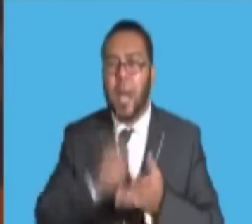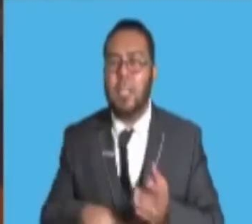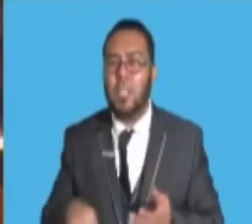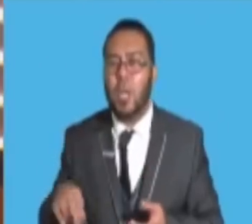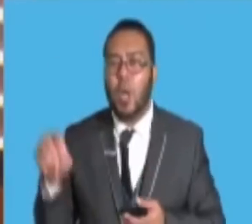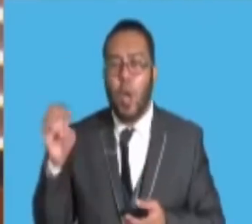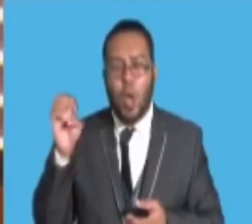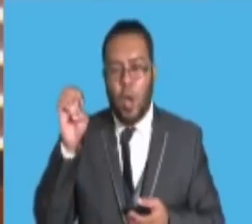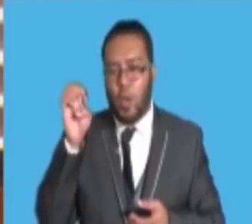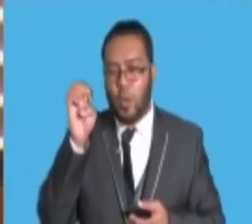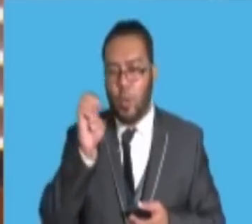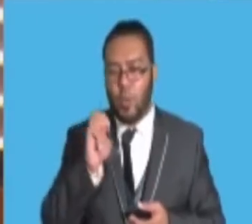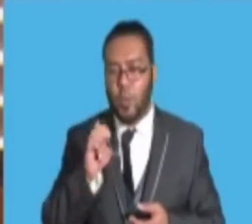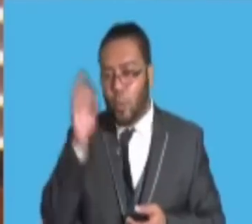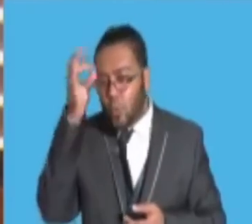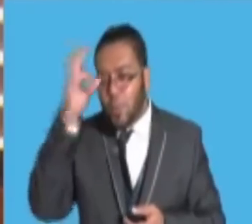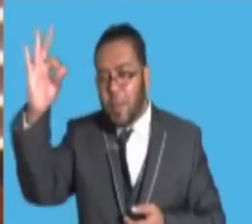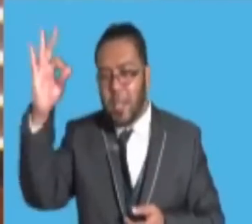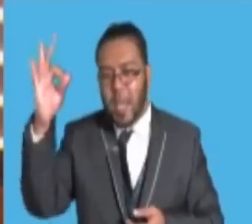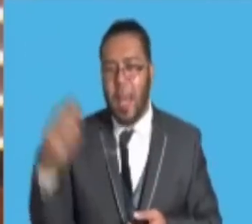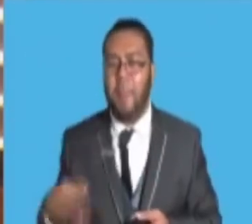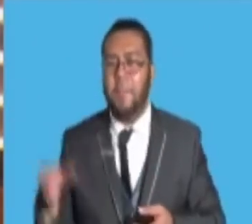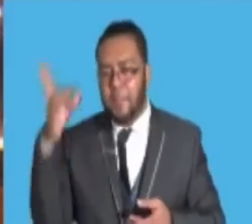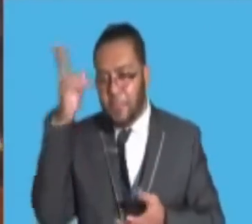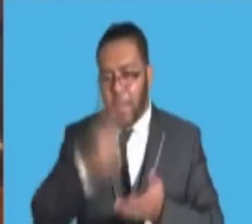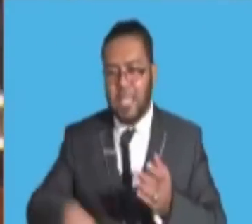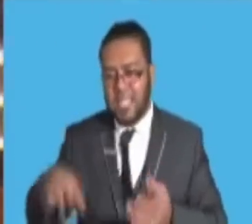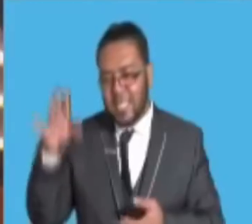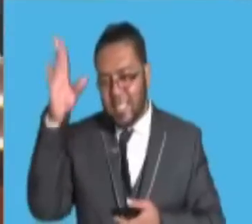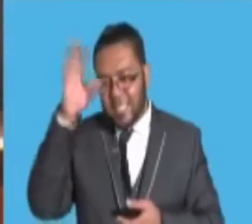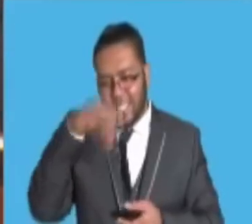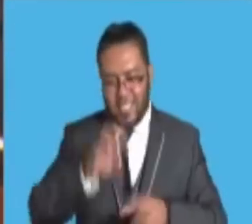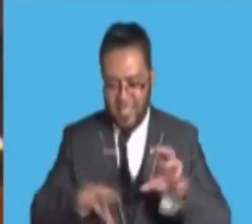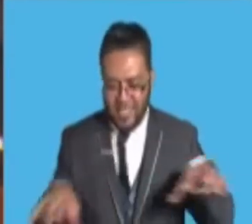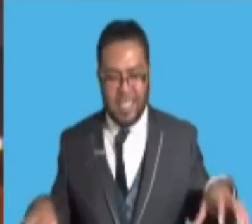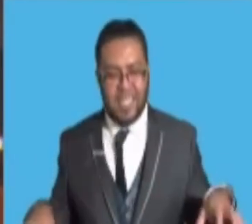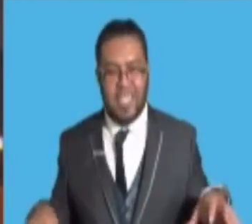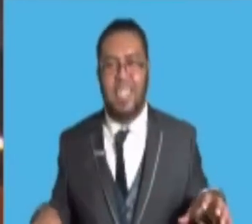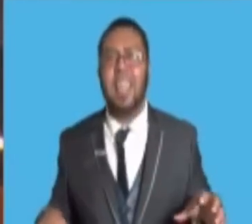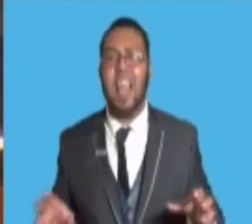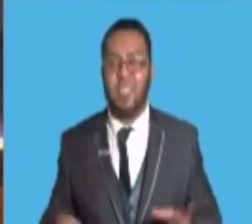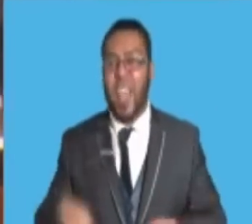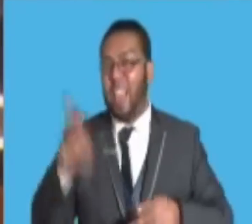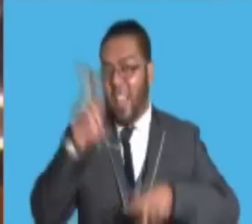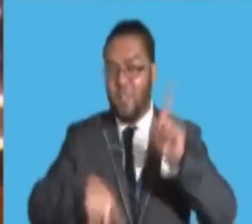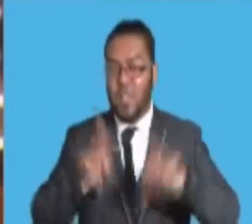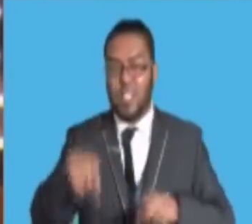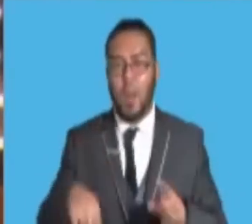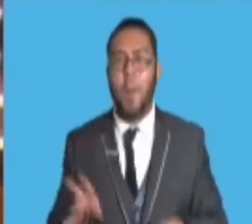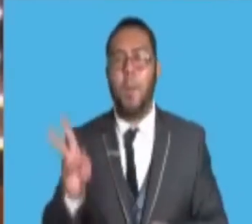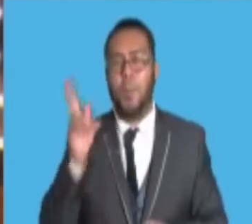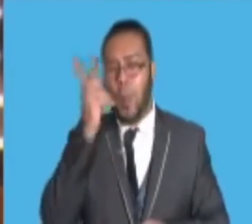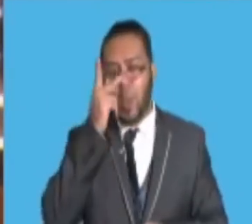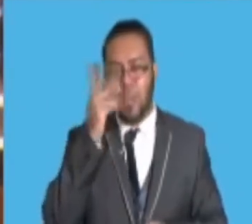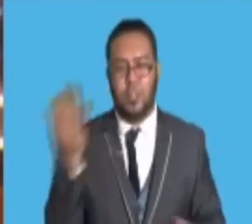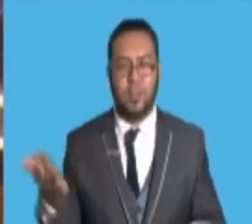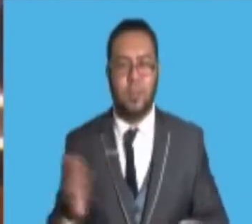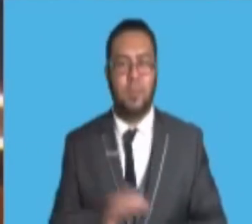Itoke, with heritage from right across our multi-ethnic and diverse population.